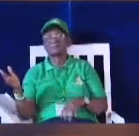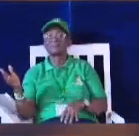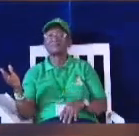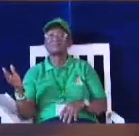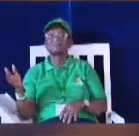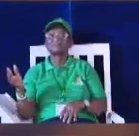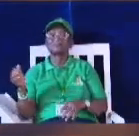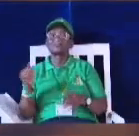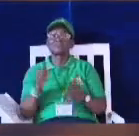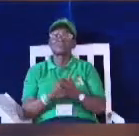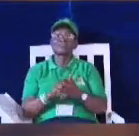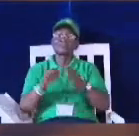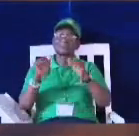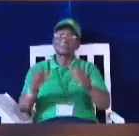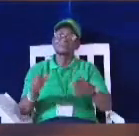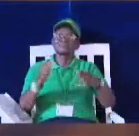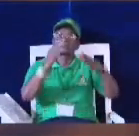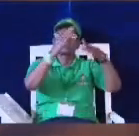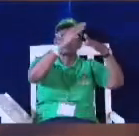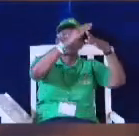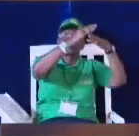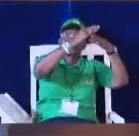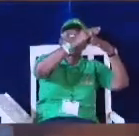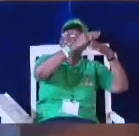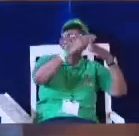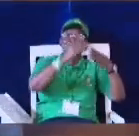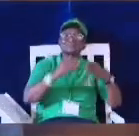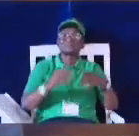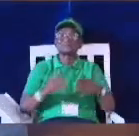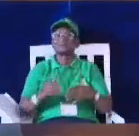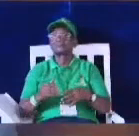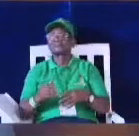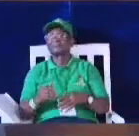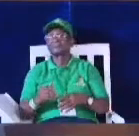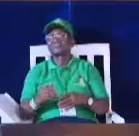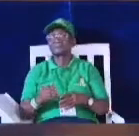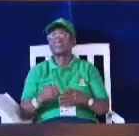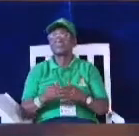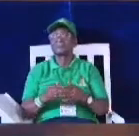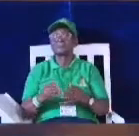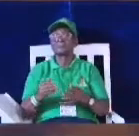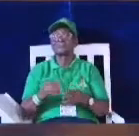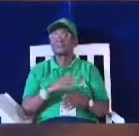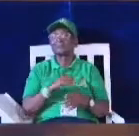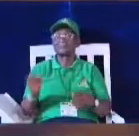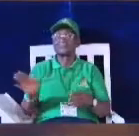that can stand between you and your miracle. Finally,